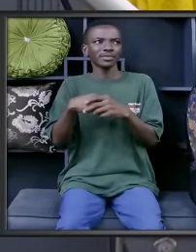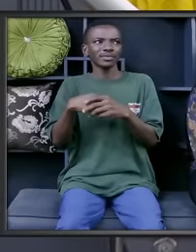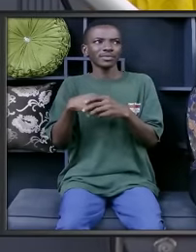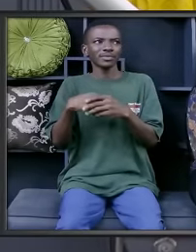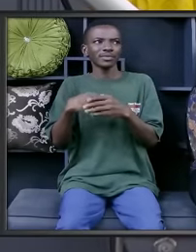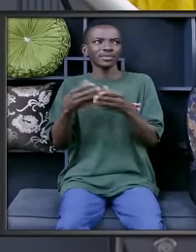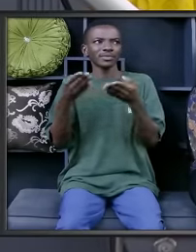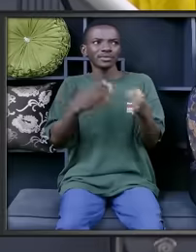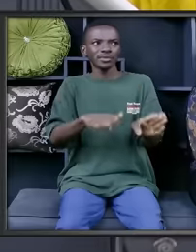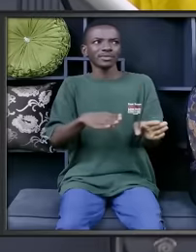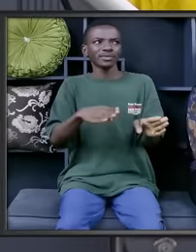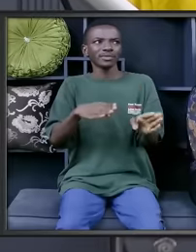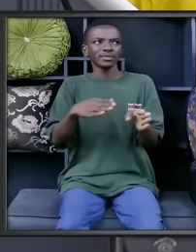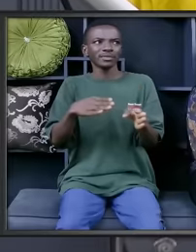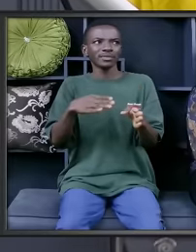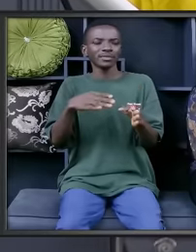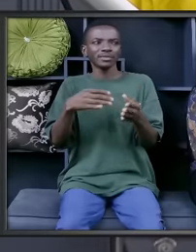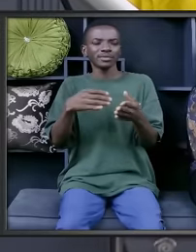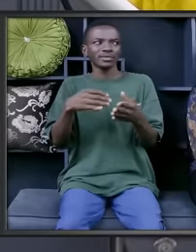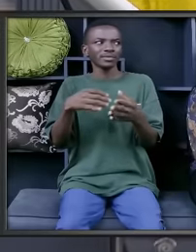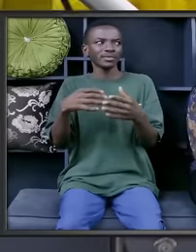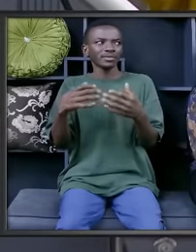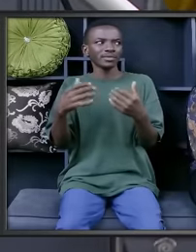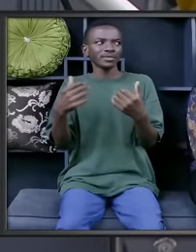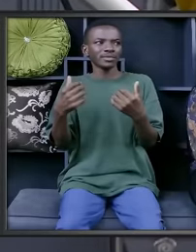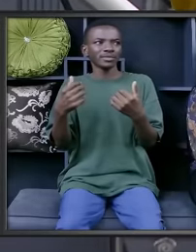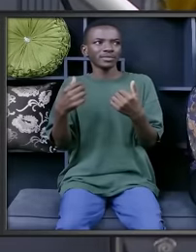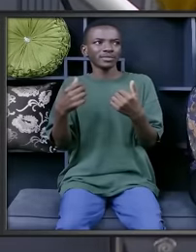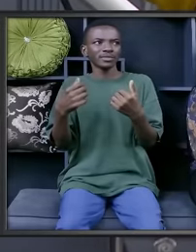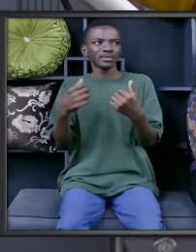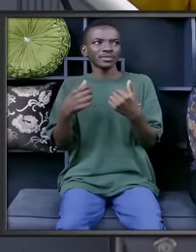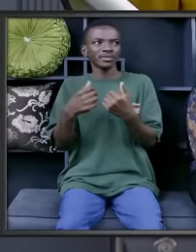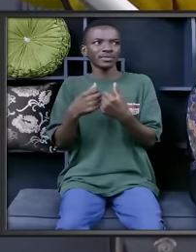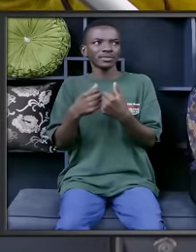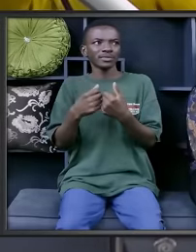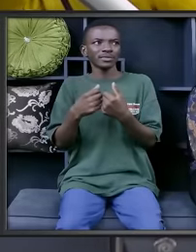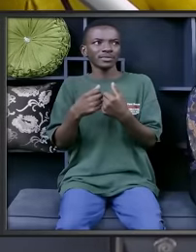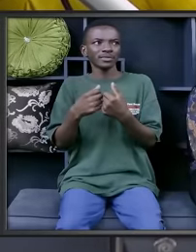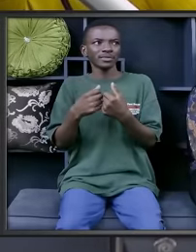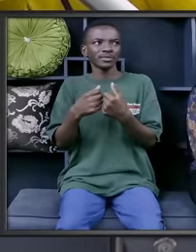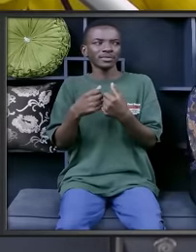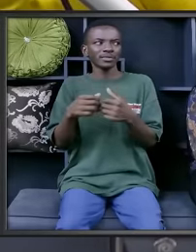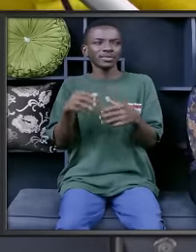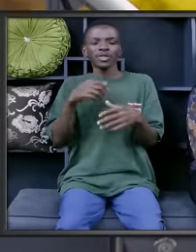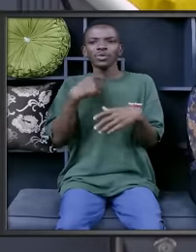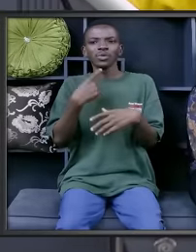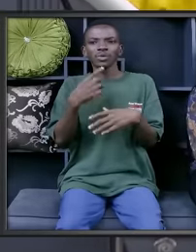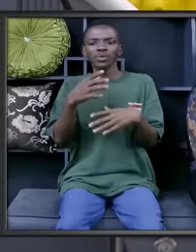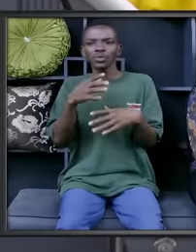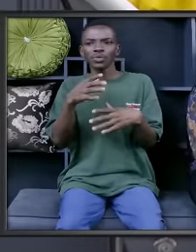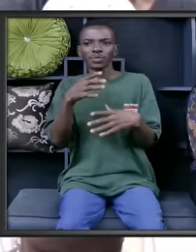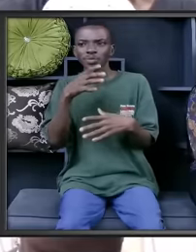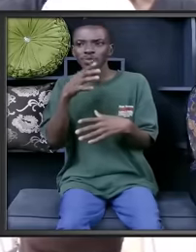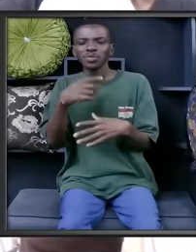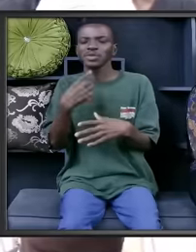don't die for January. This crisis kill him. This crisis. This your fight. I'm telling you, sir. The woman say no go they alive. They see